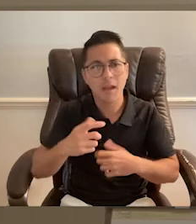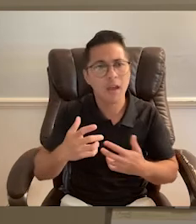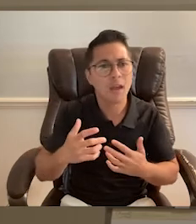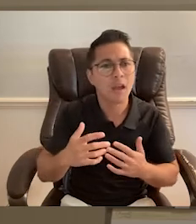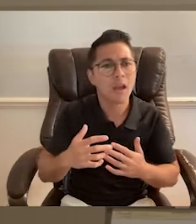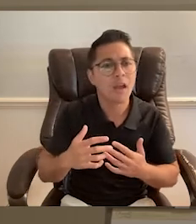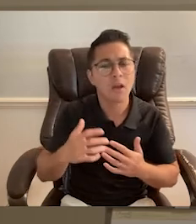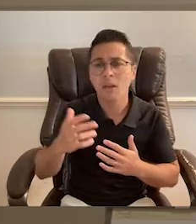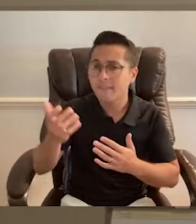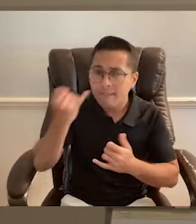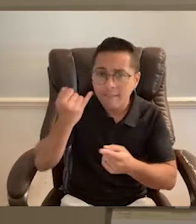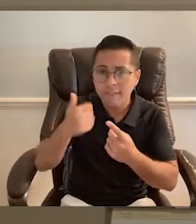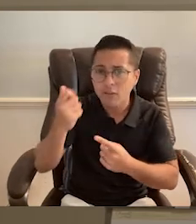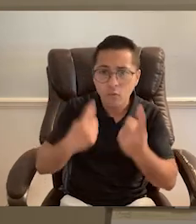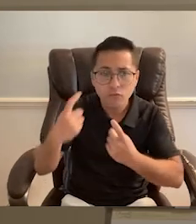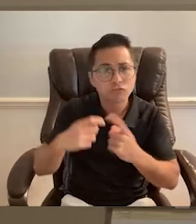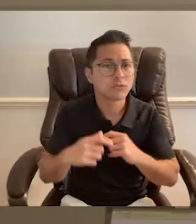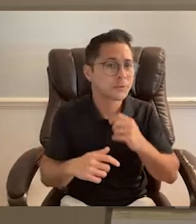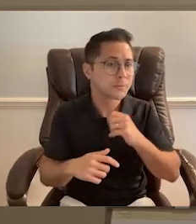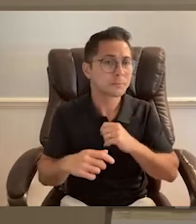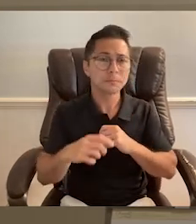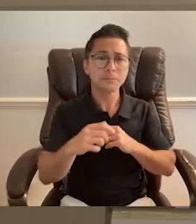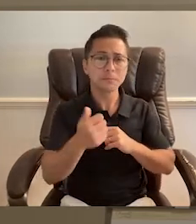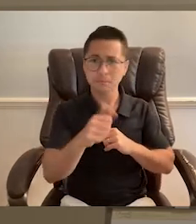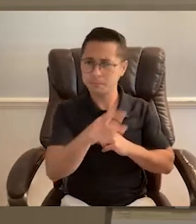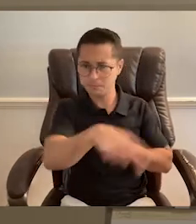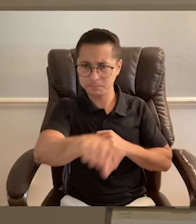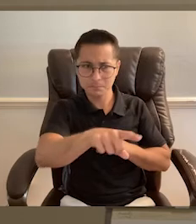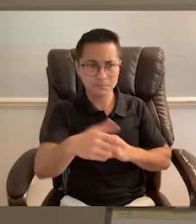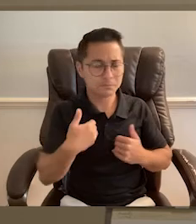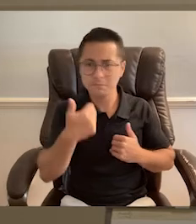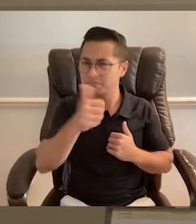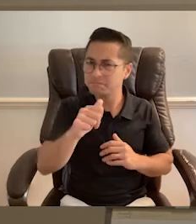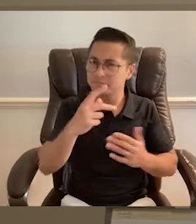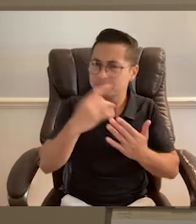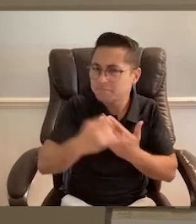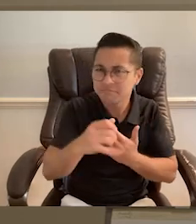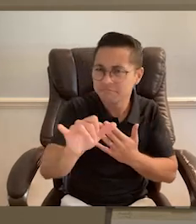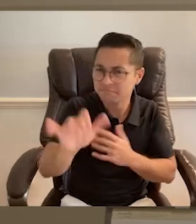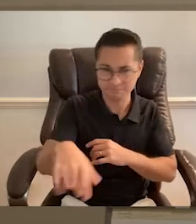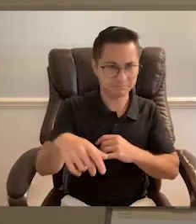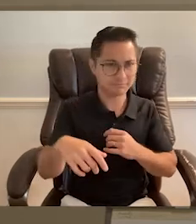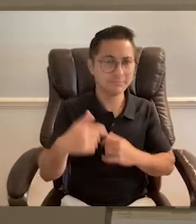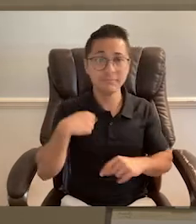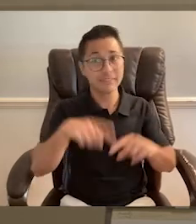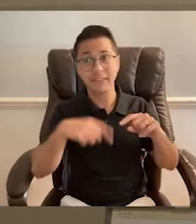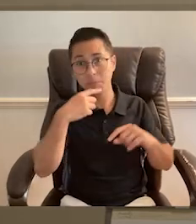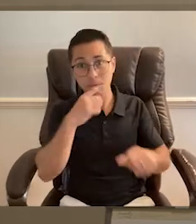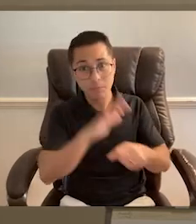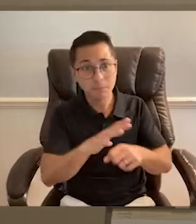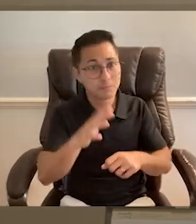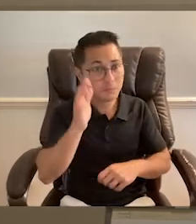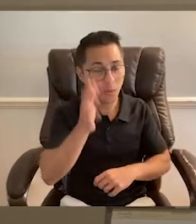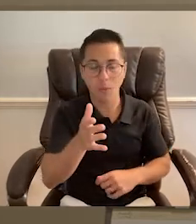So it's really, after fall, it's going to be a 2-semester, so the students have more time to work on that